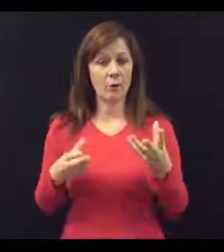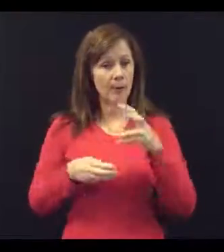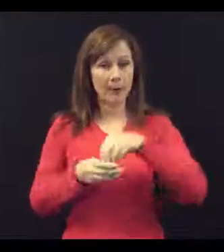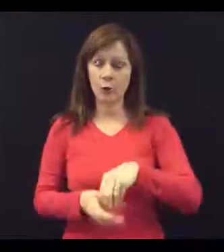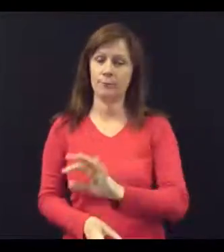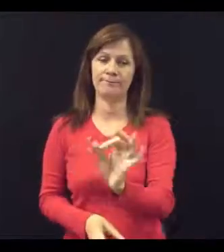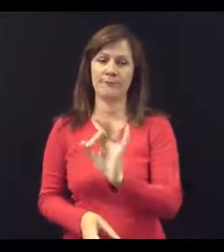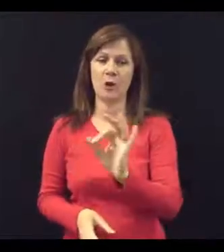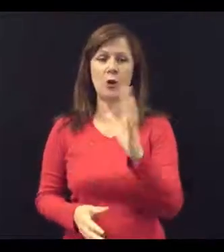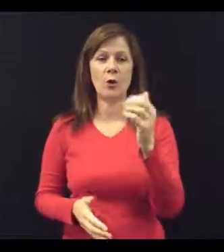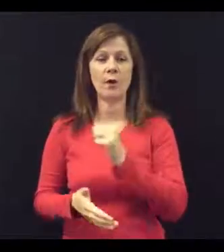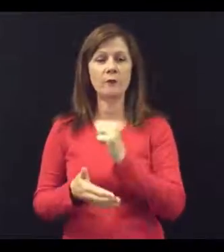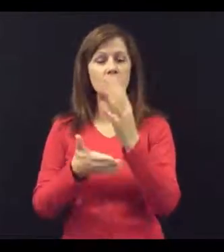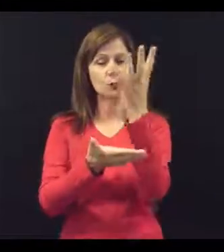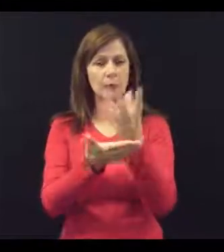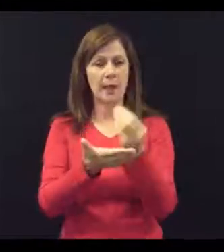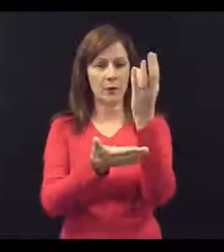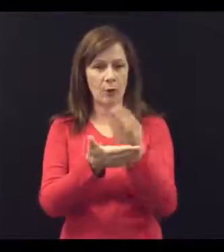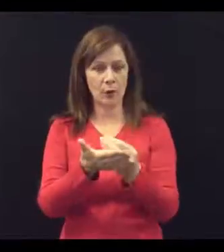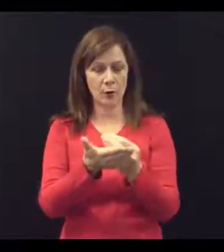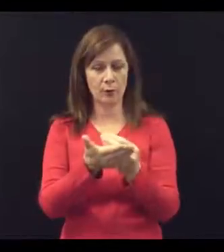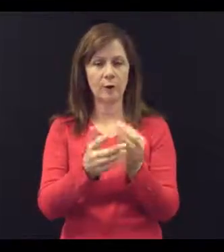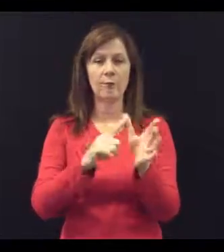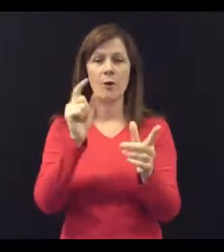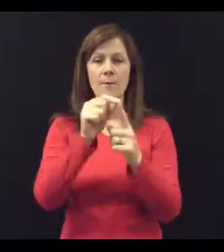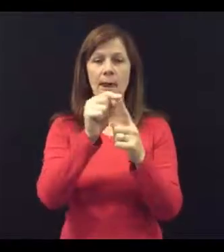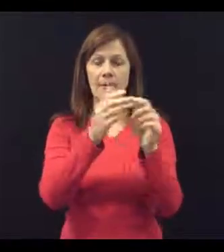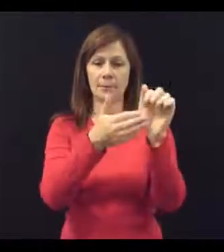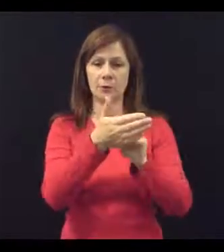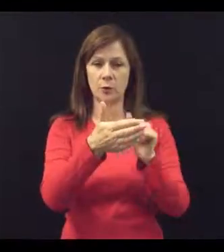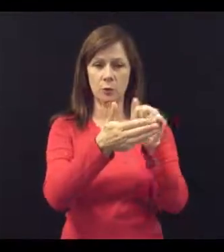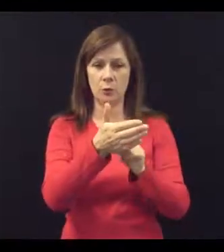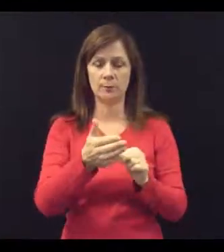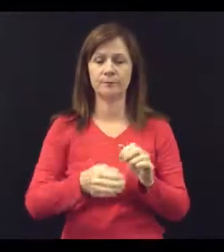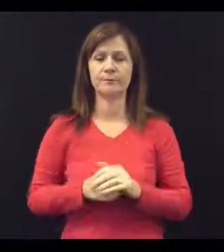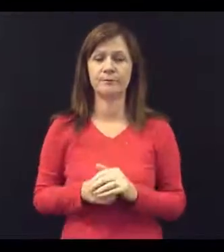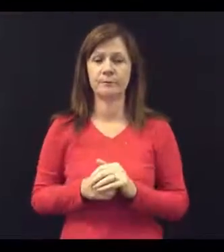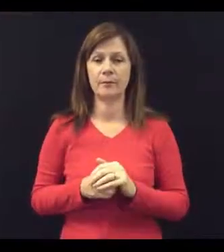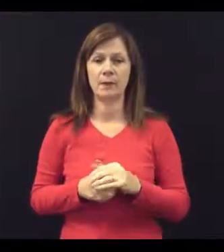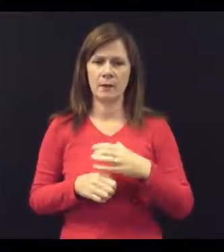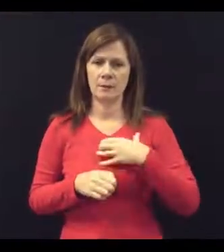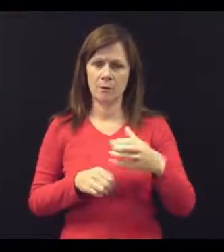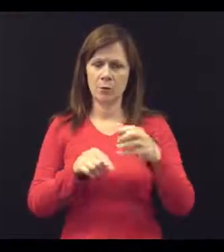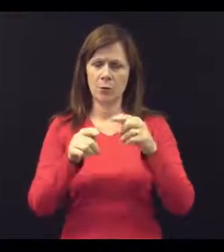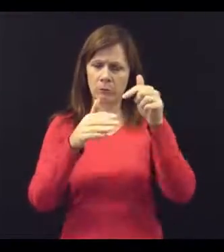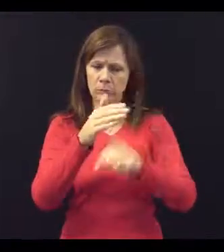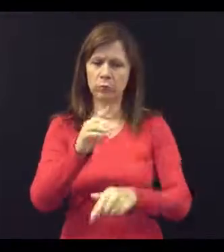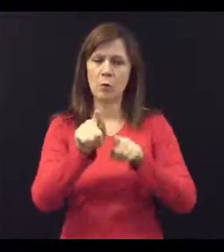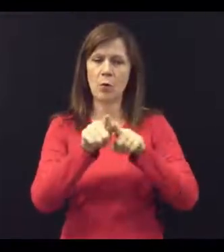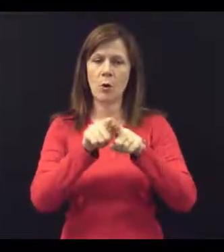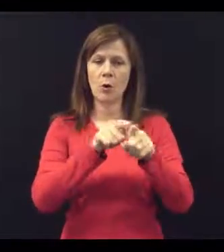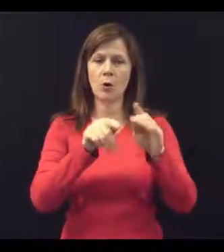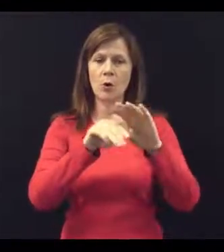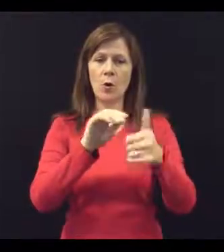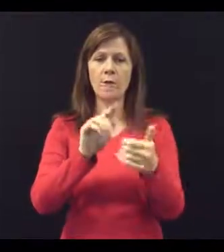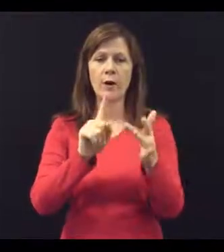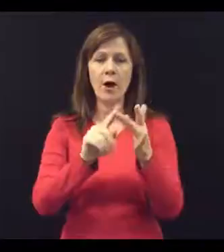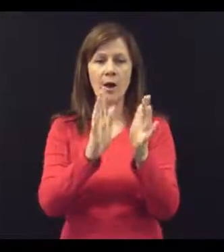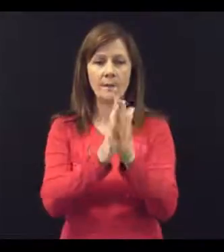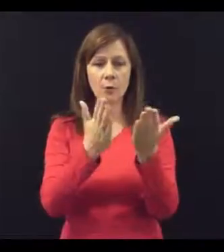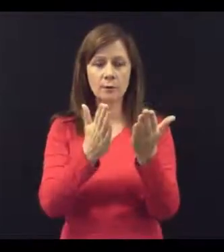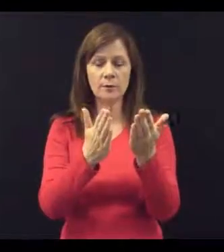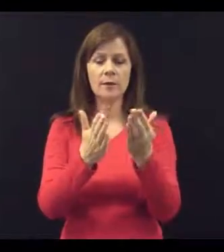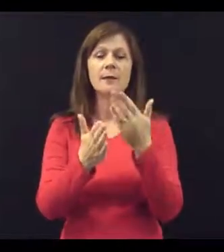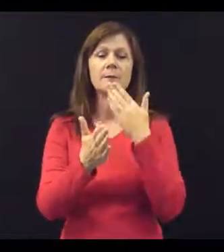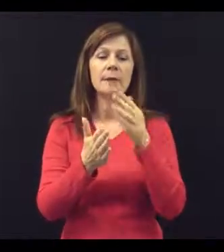default, so we need to download it from the App Store. Reading interactive textbooks and using the associated features is a lesson by itself,